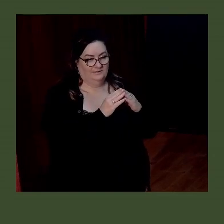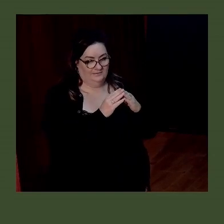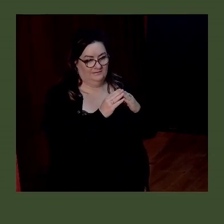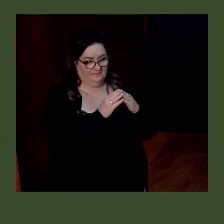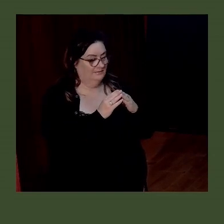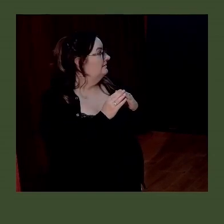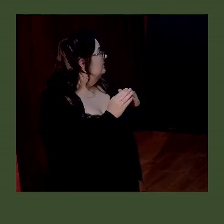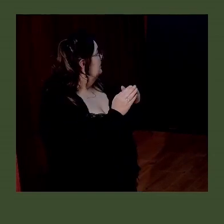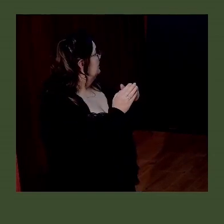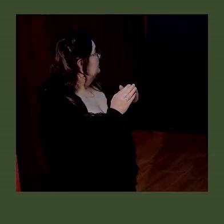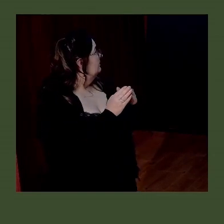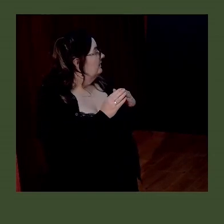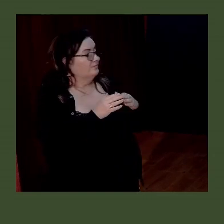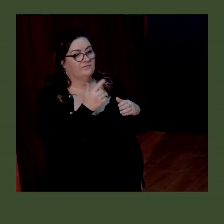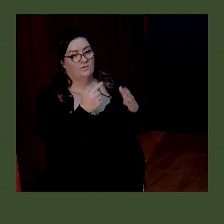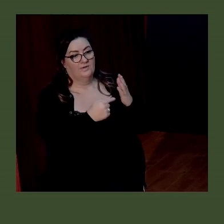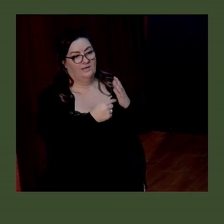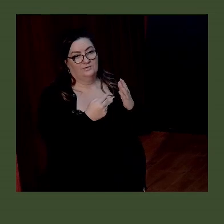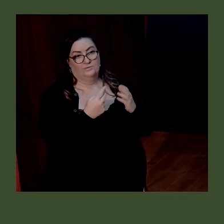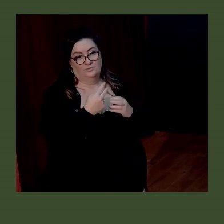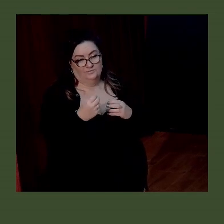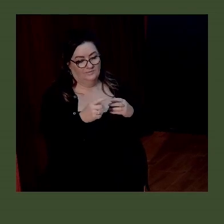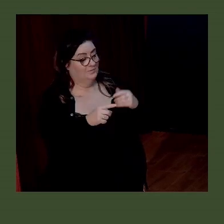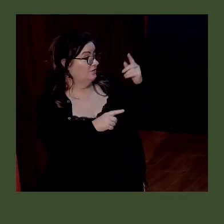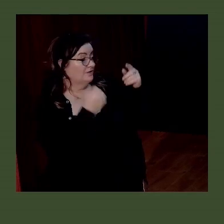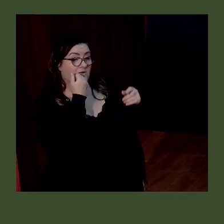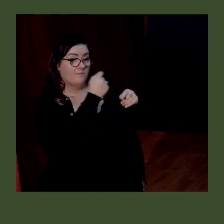only 446. But look at the figures.